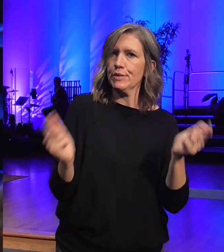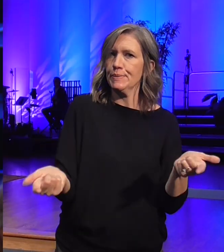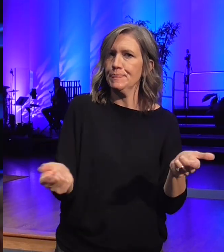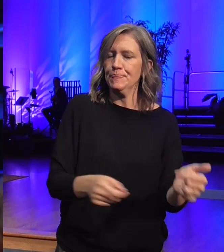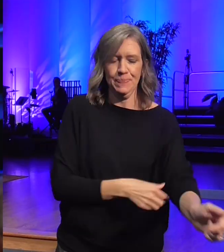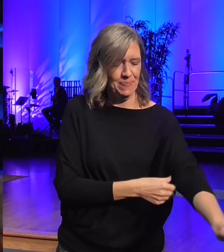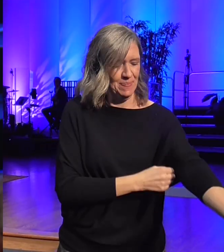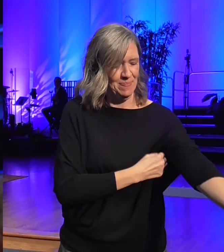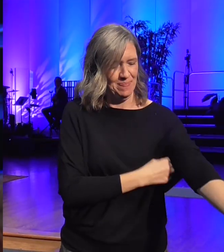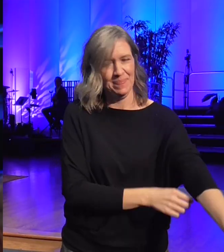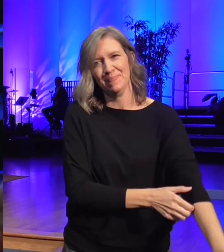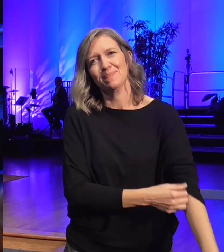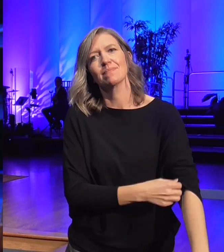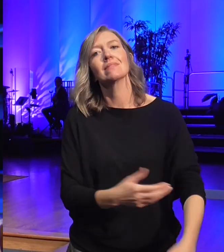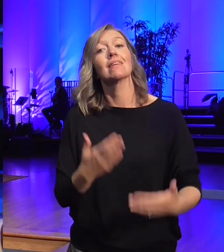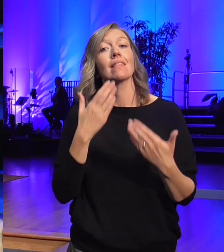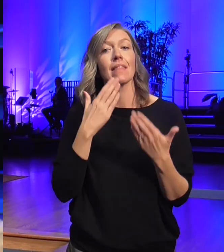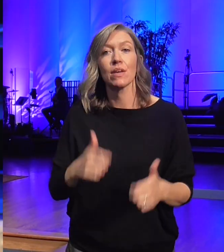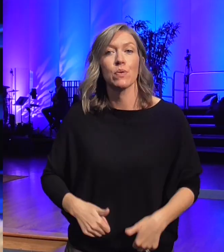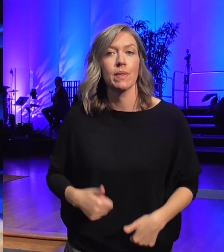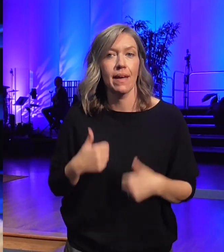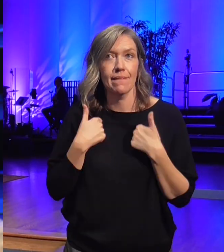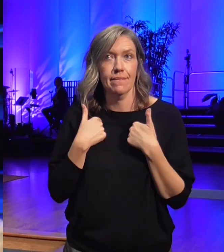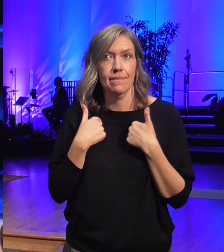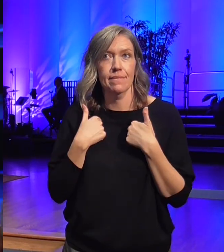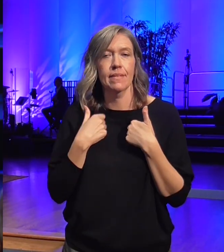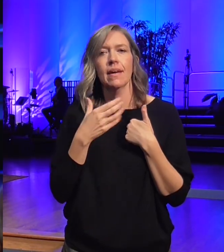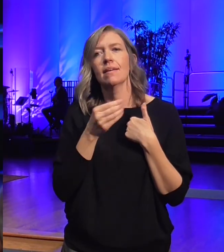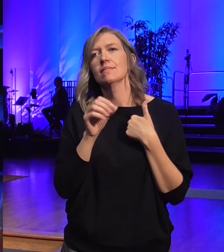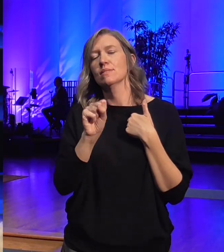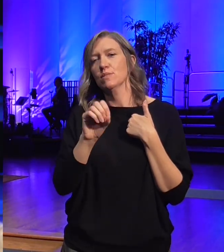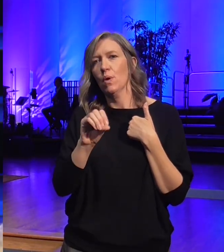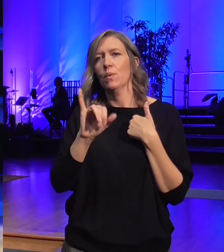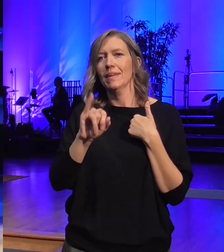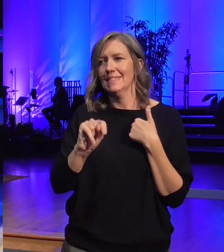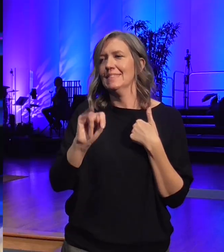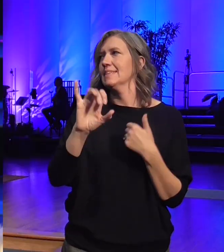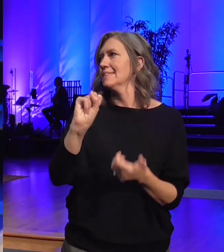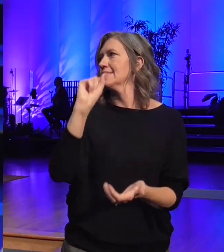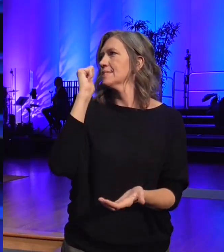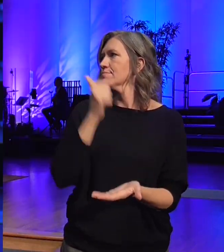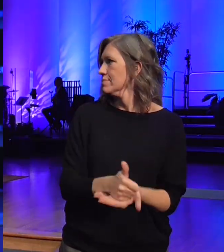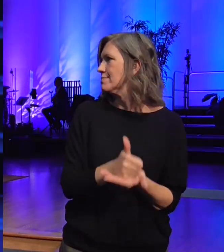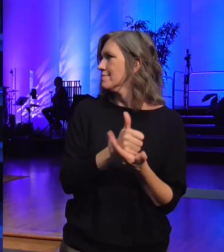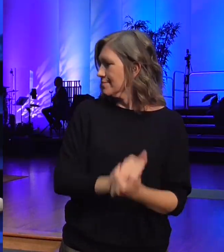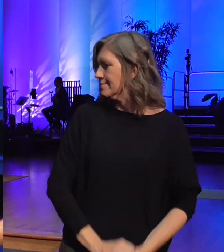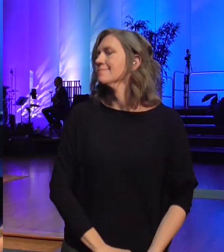am forever and ever and ever. Thank you, life. Thank you, life. And so it is.